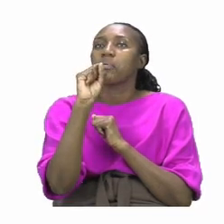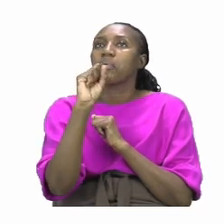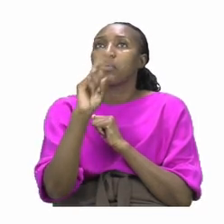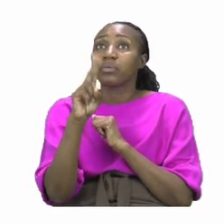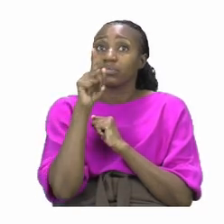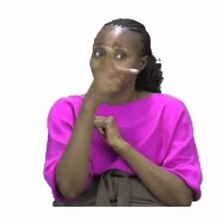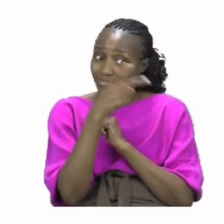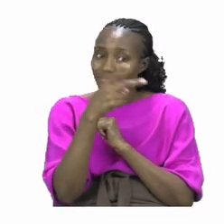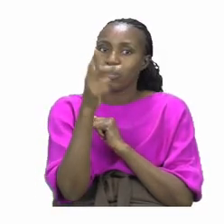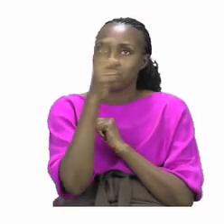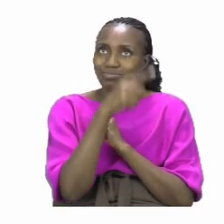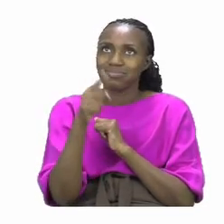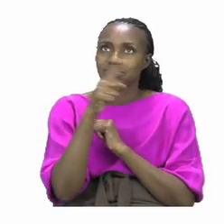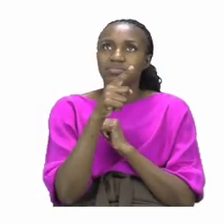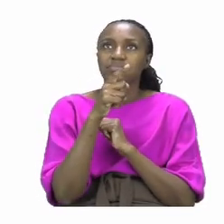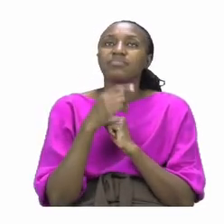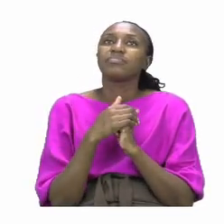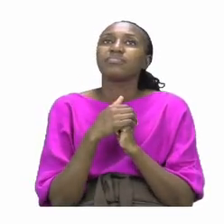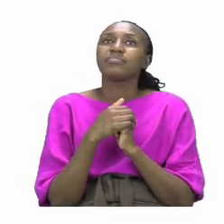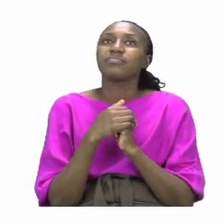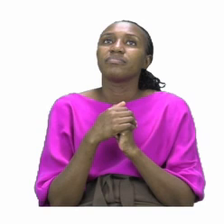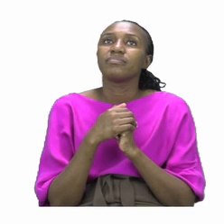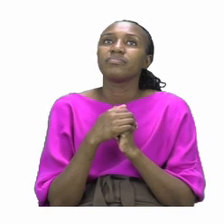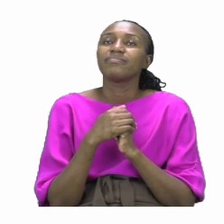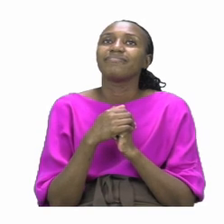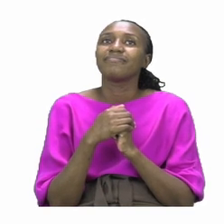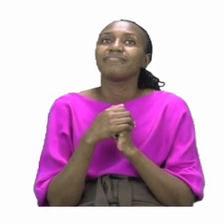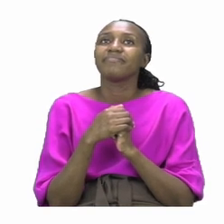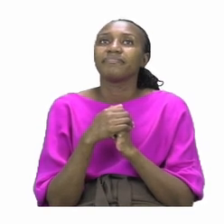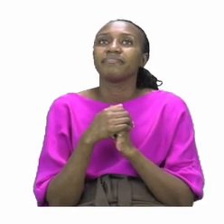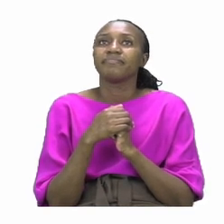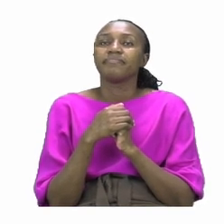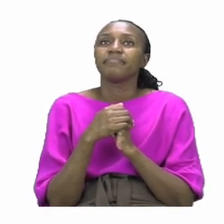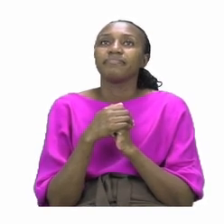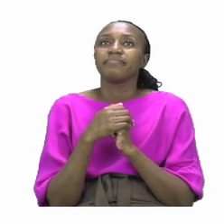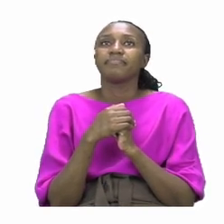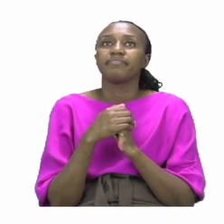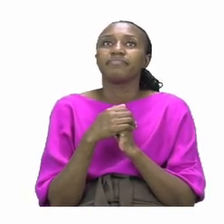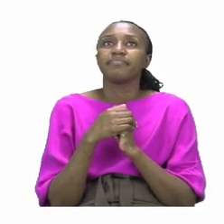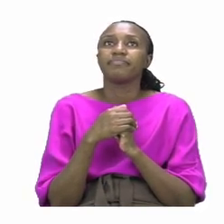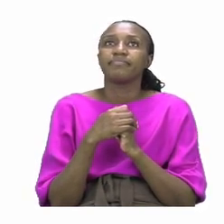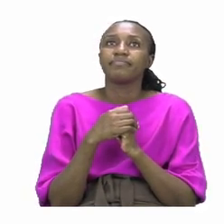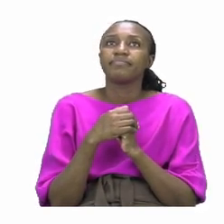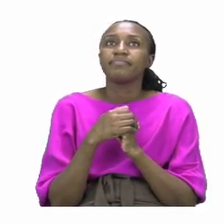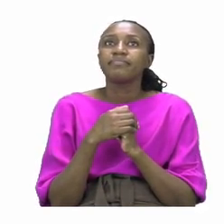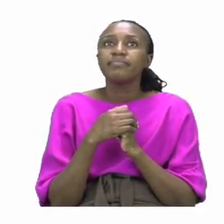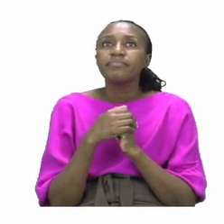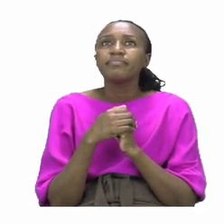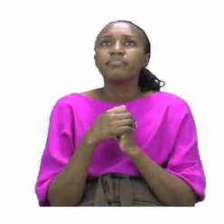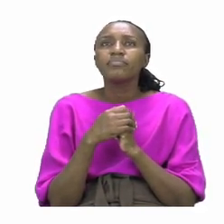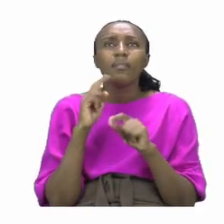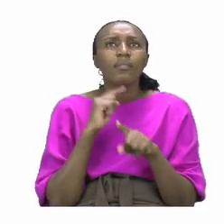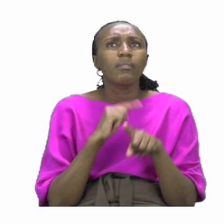Radish. Good job. The radish is the one that is on the top. The next word we're going to check is